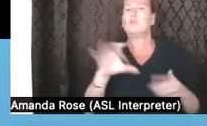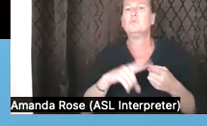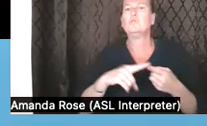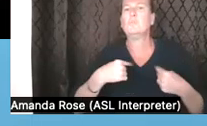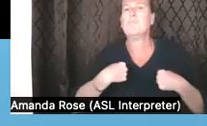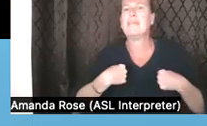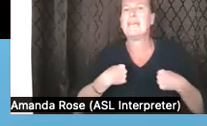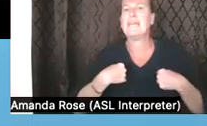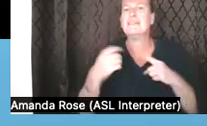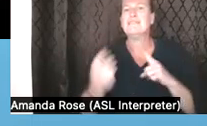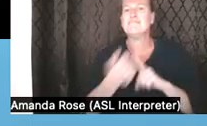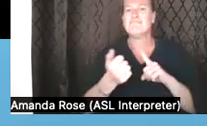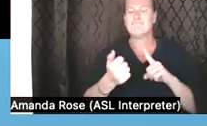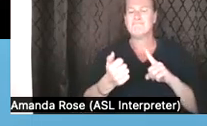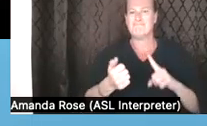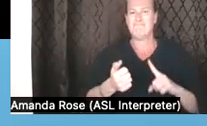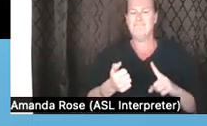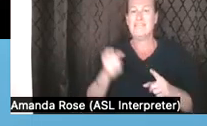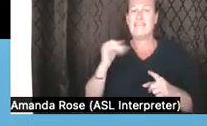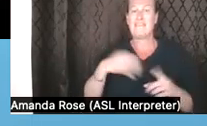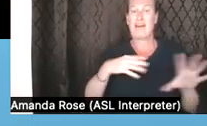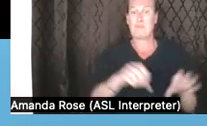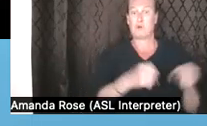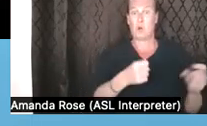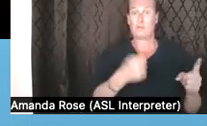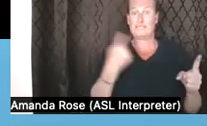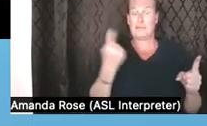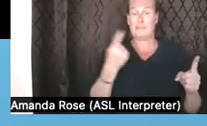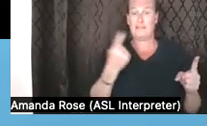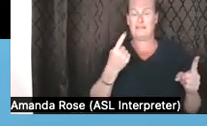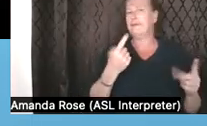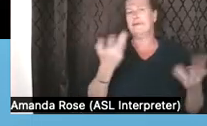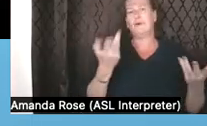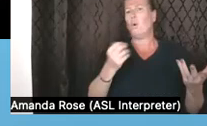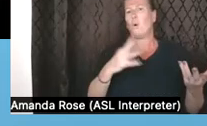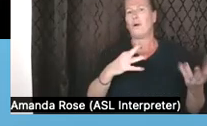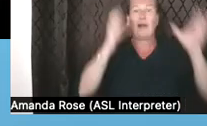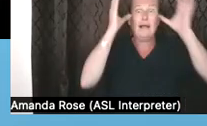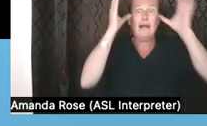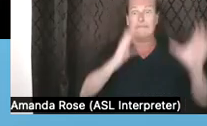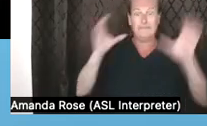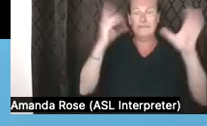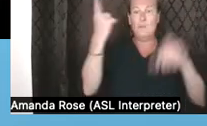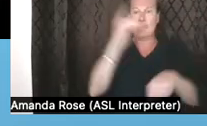like if I broke something, like I stayed up late one night, then they remind me about that. Oh, so, yep.